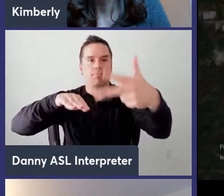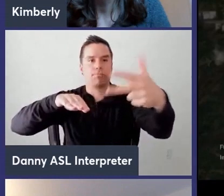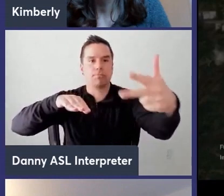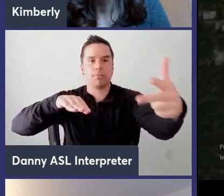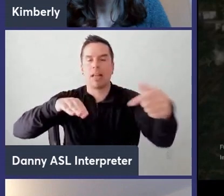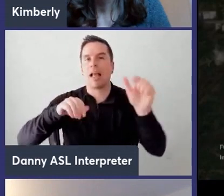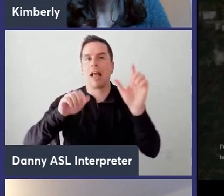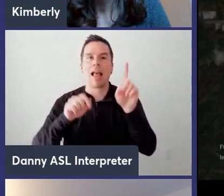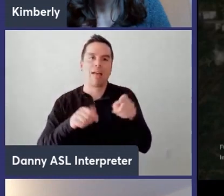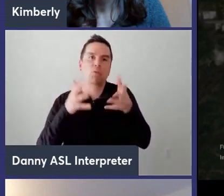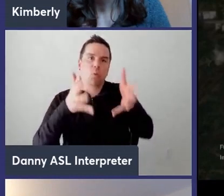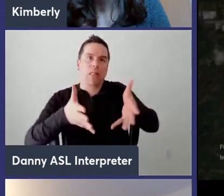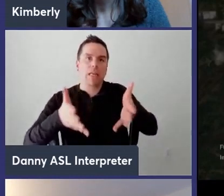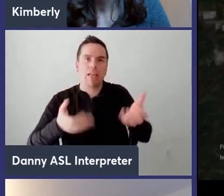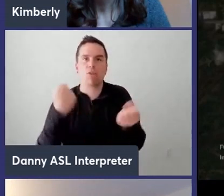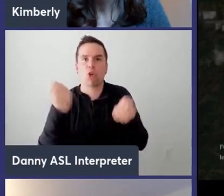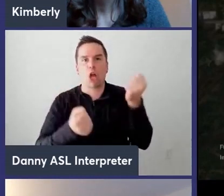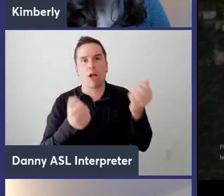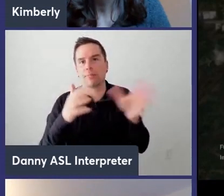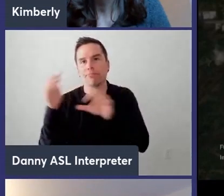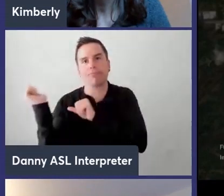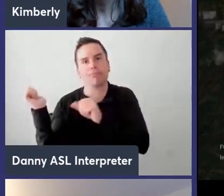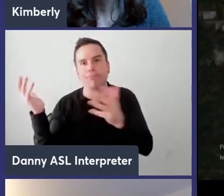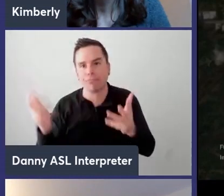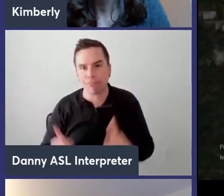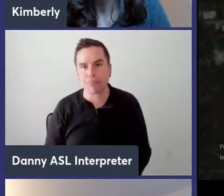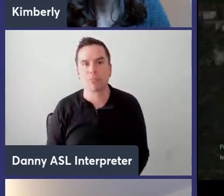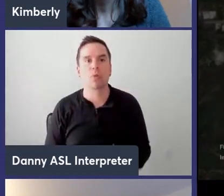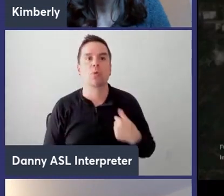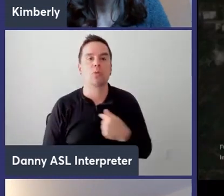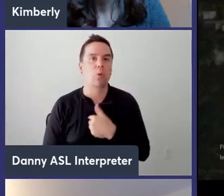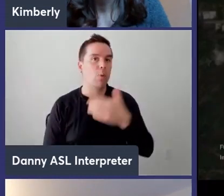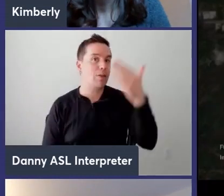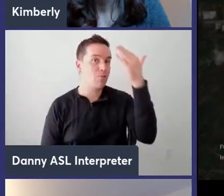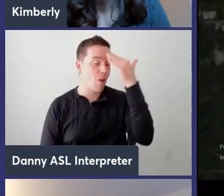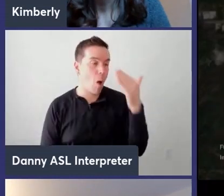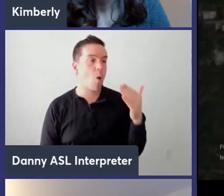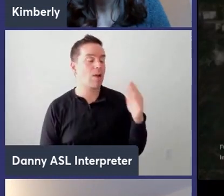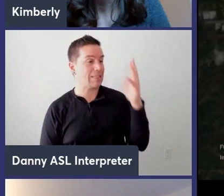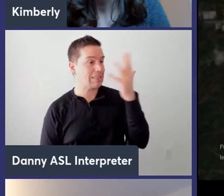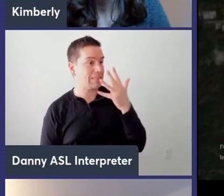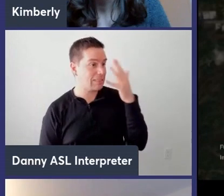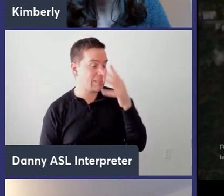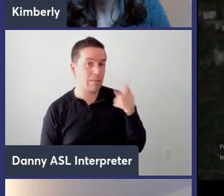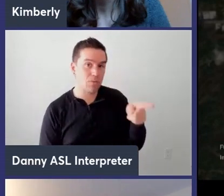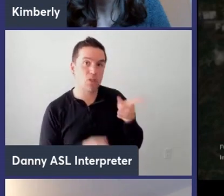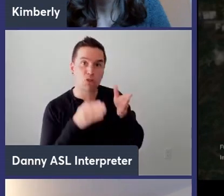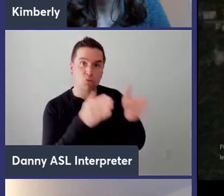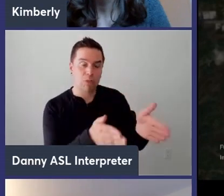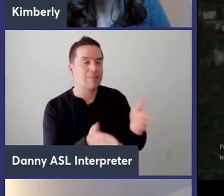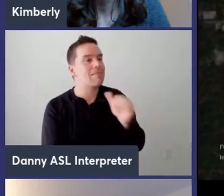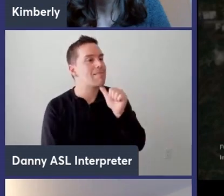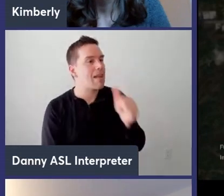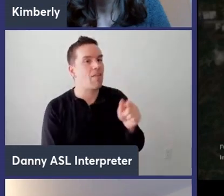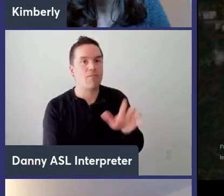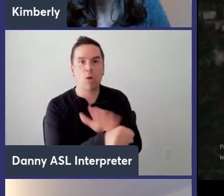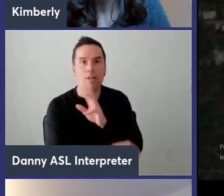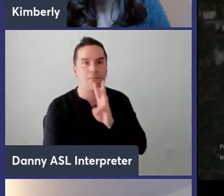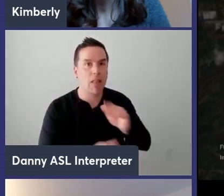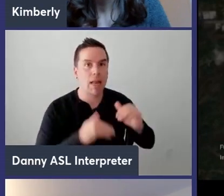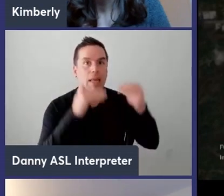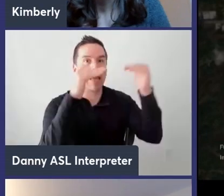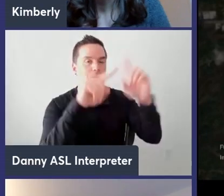know get deeply flooded, even though if they don't appear to be flooded, you can help drivers avoid those streets during one of these